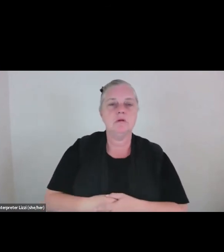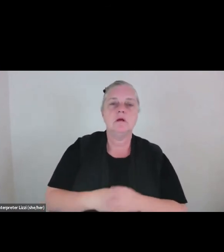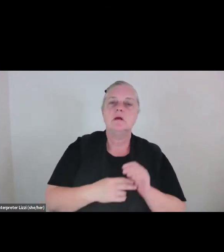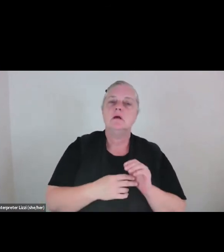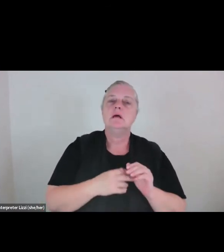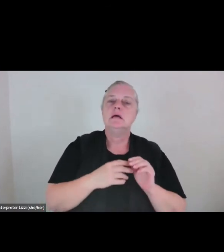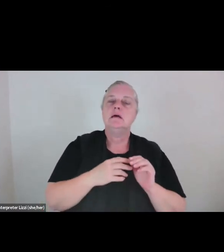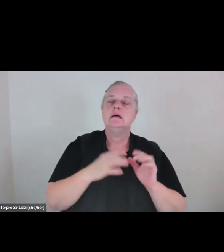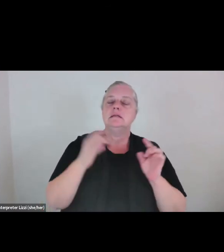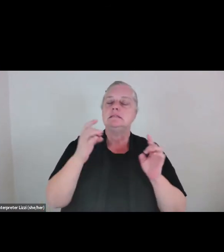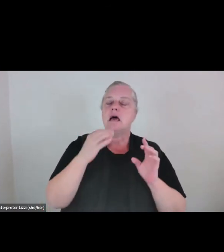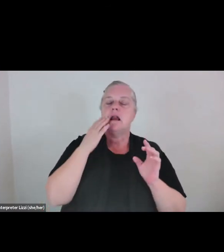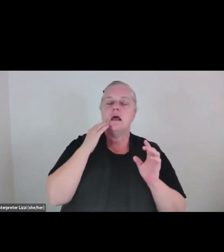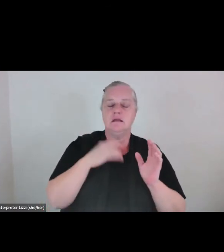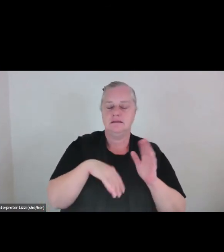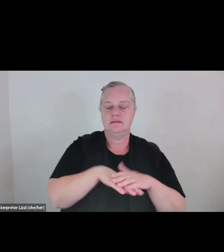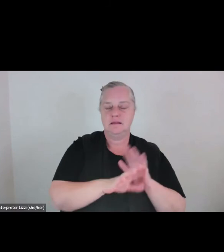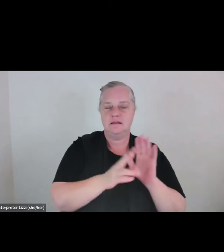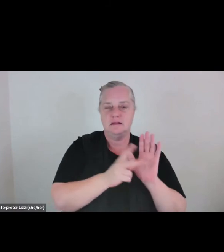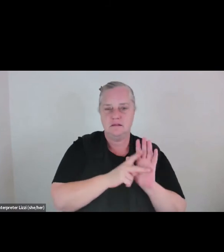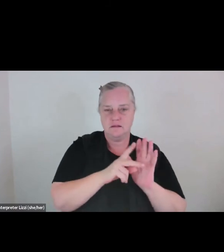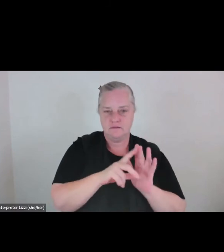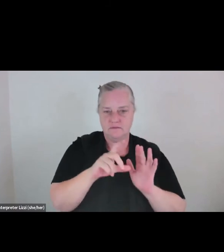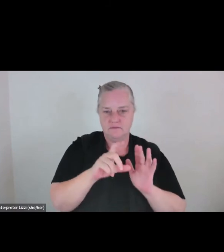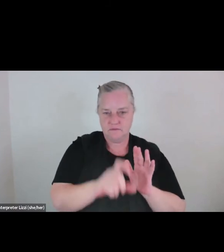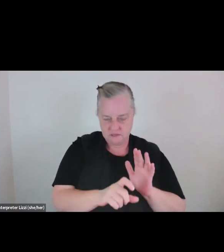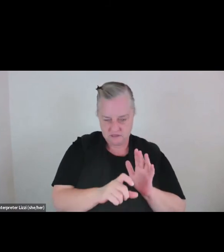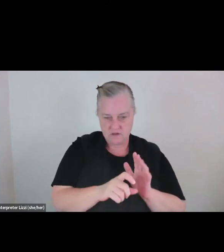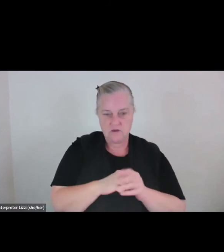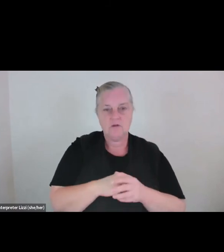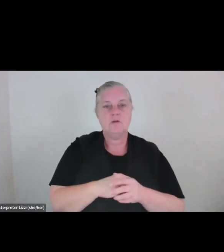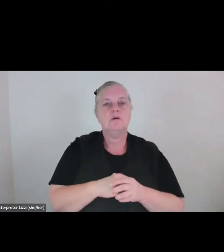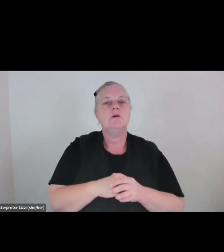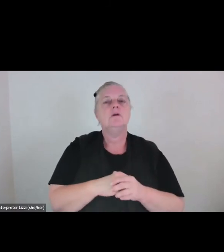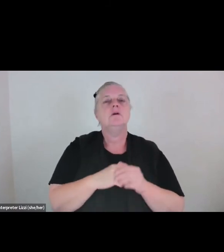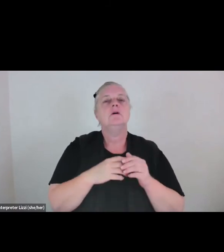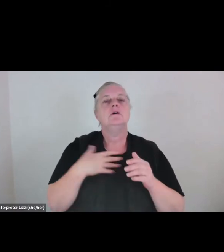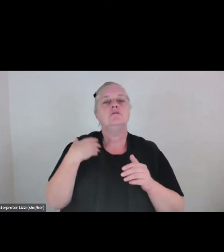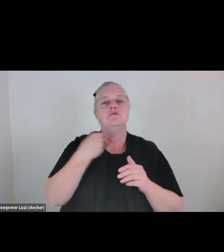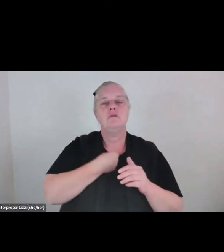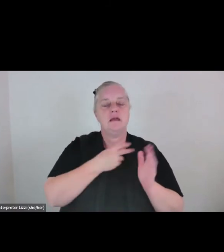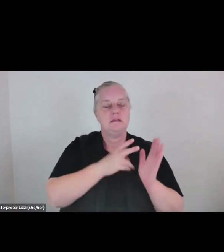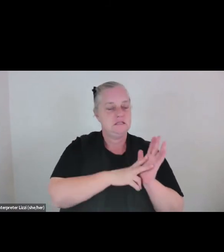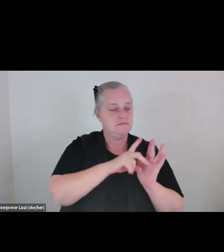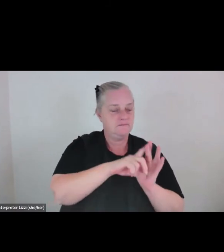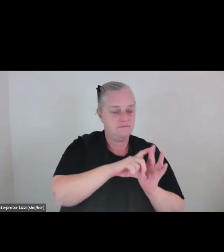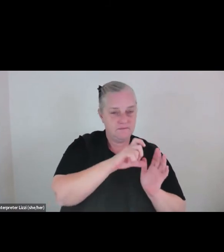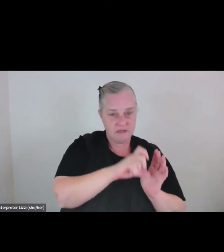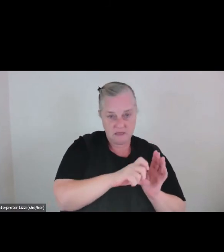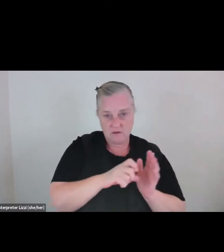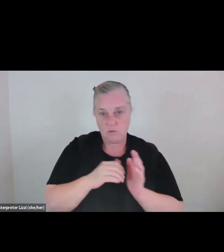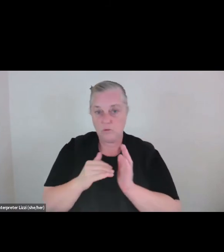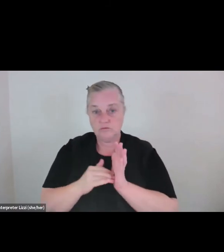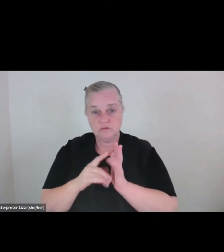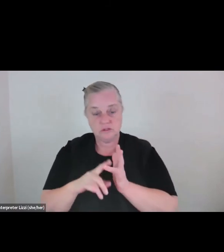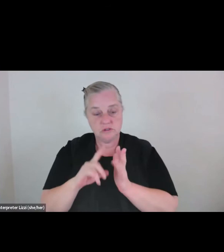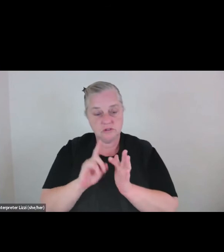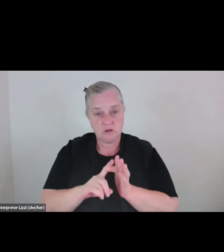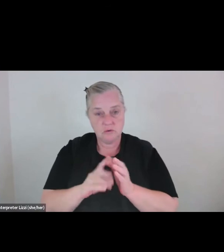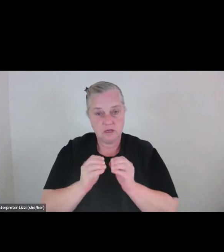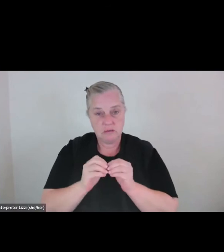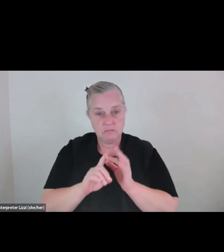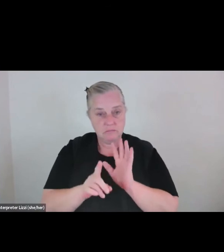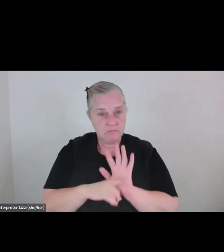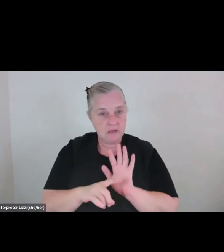like Transgender Victoria or the Zoe-Belle Gender Collective. But reach out. There are services out there who